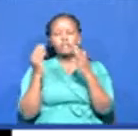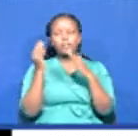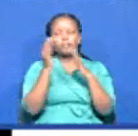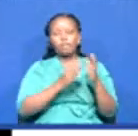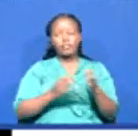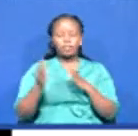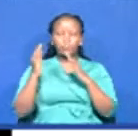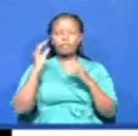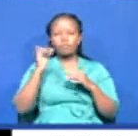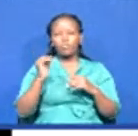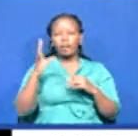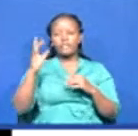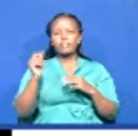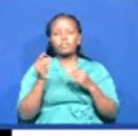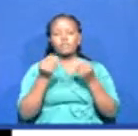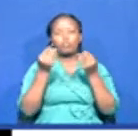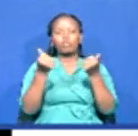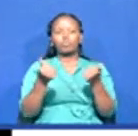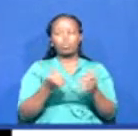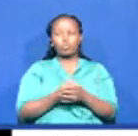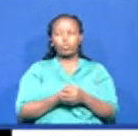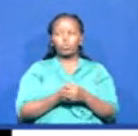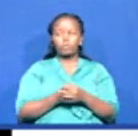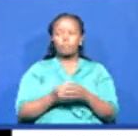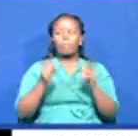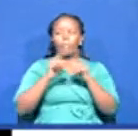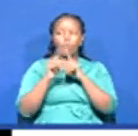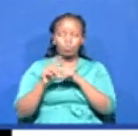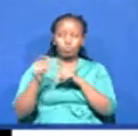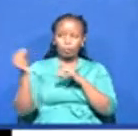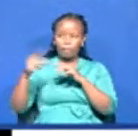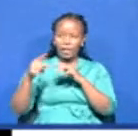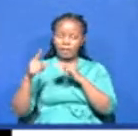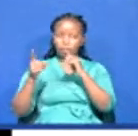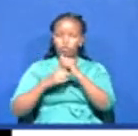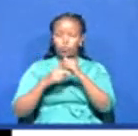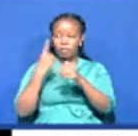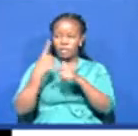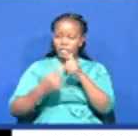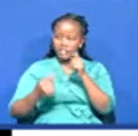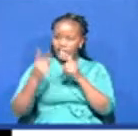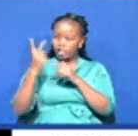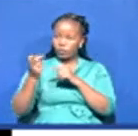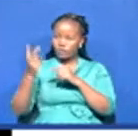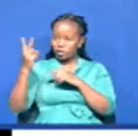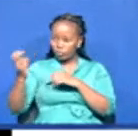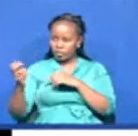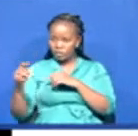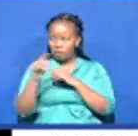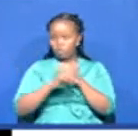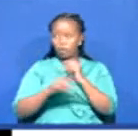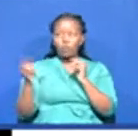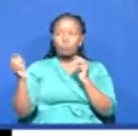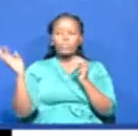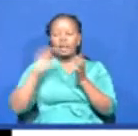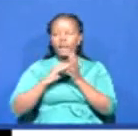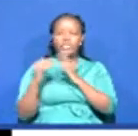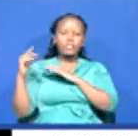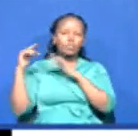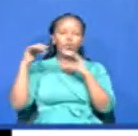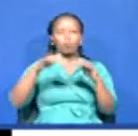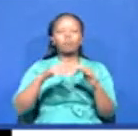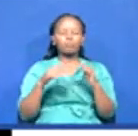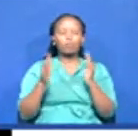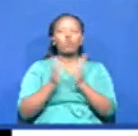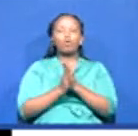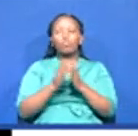solutions. And in June of 2020, we congregated, of course, together with SES to